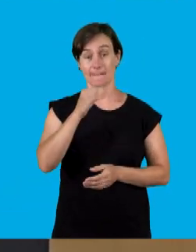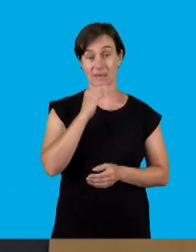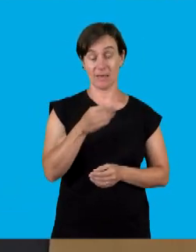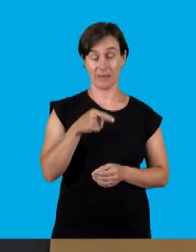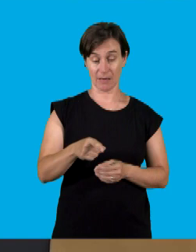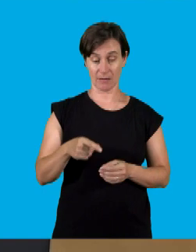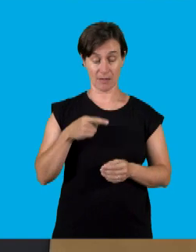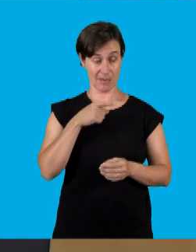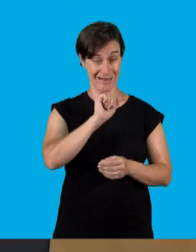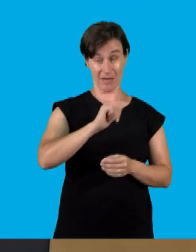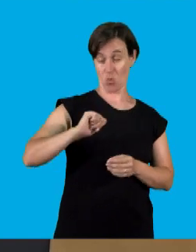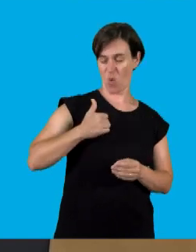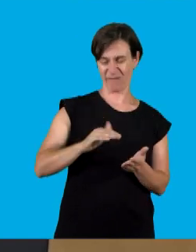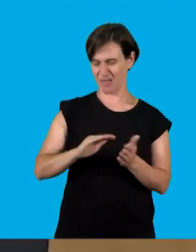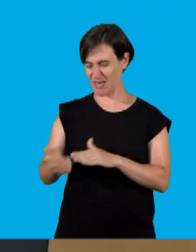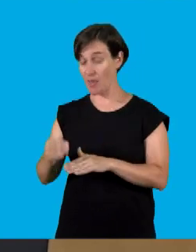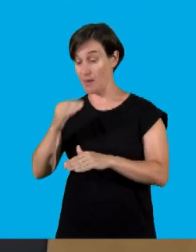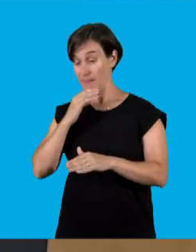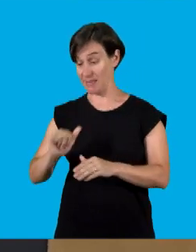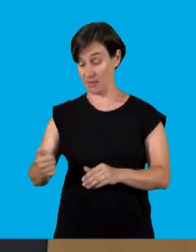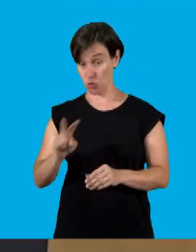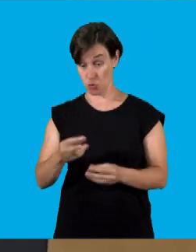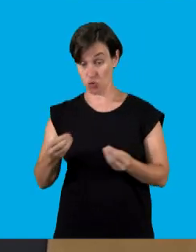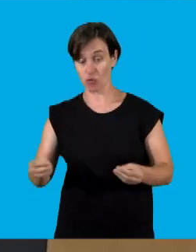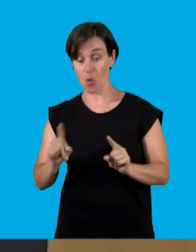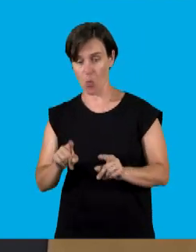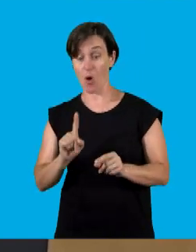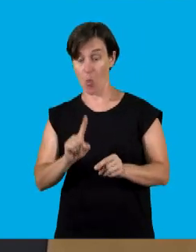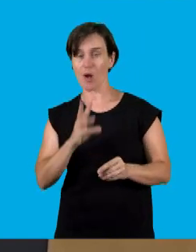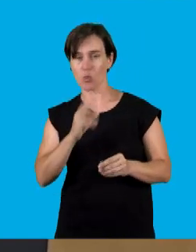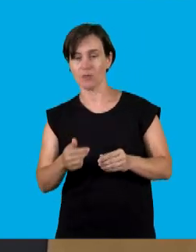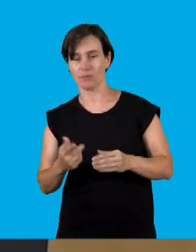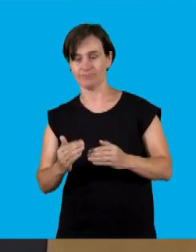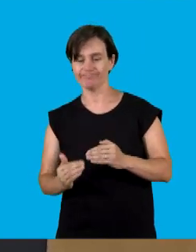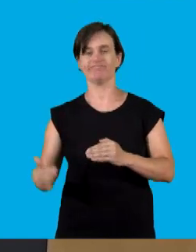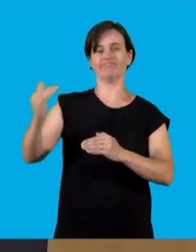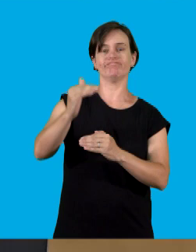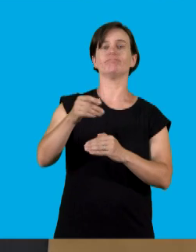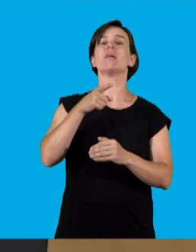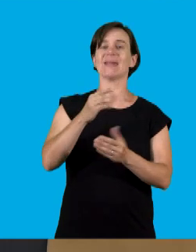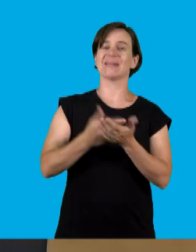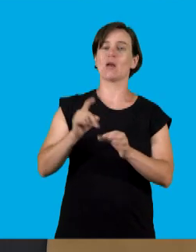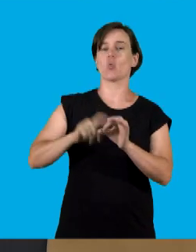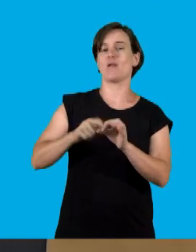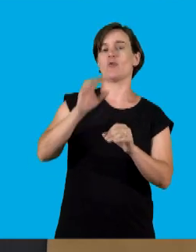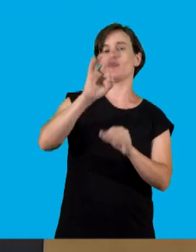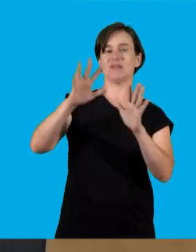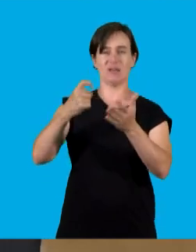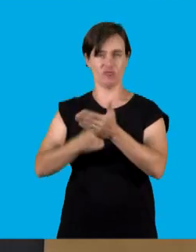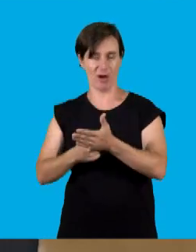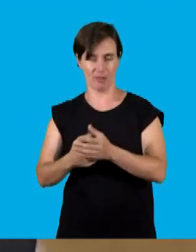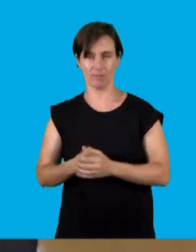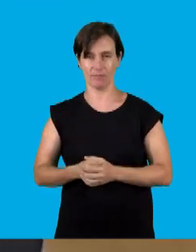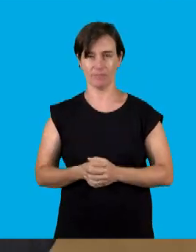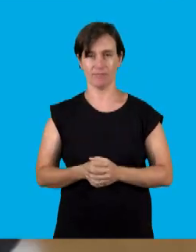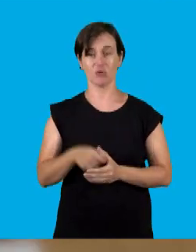children will then become the first dependent. Are we clear on that? And therefore will also qualify for the 310 rand. I hope that's